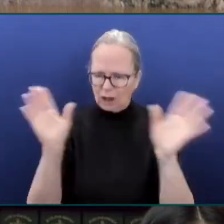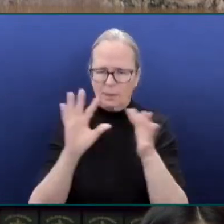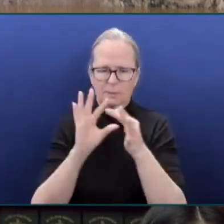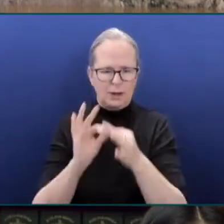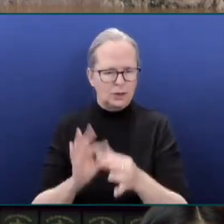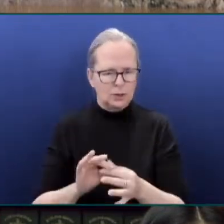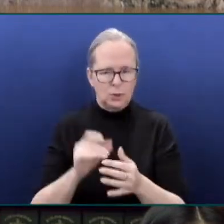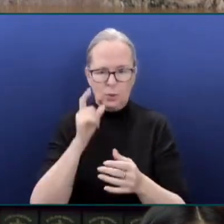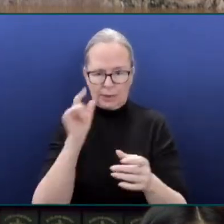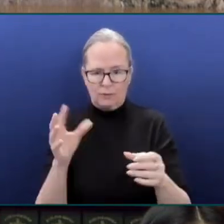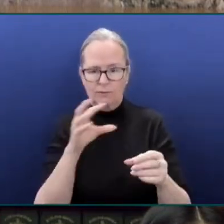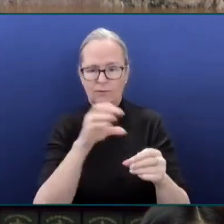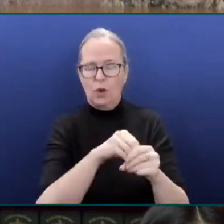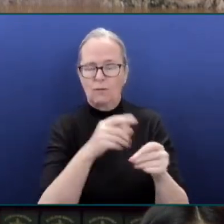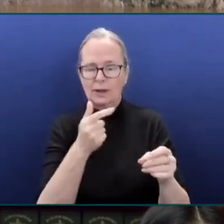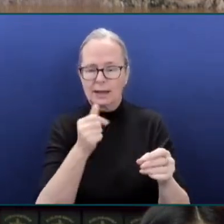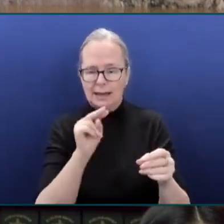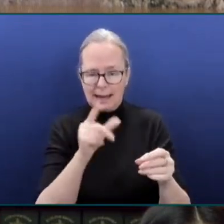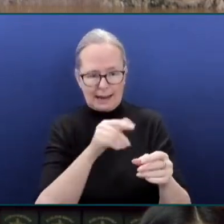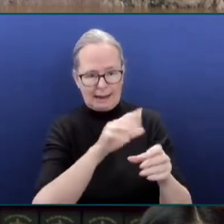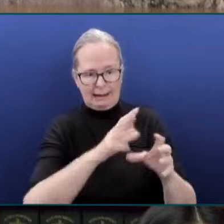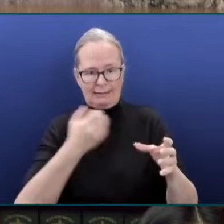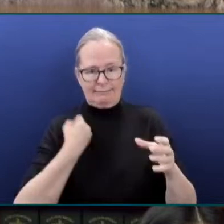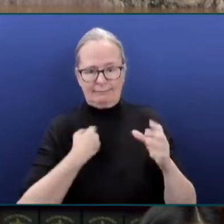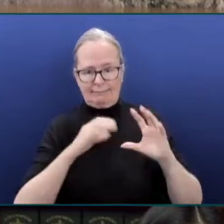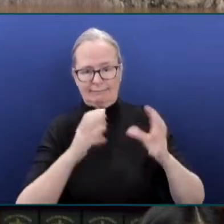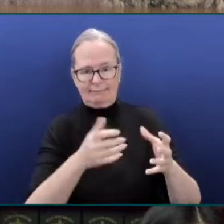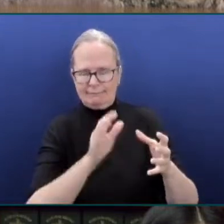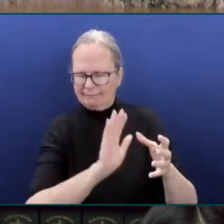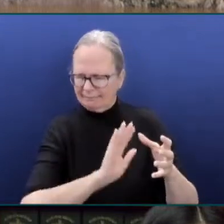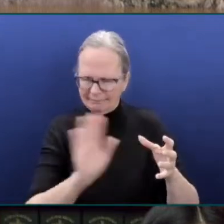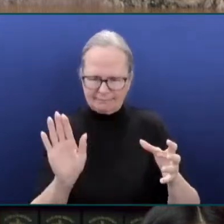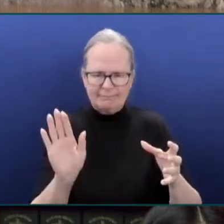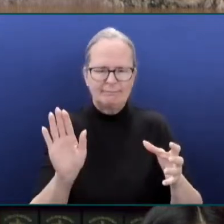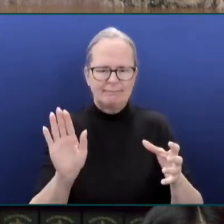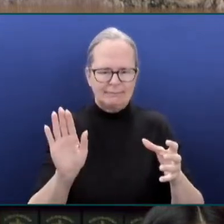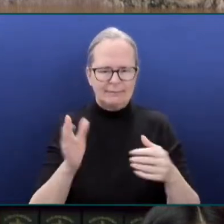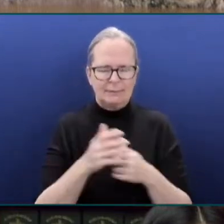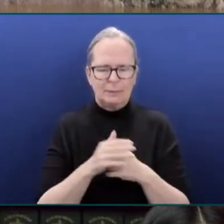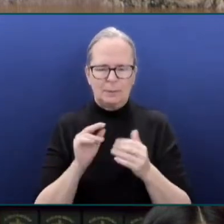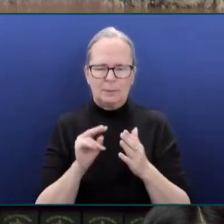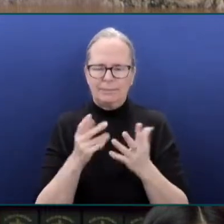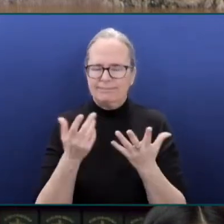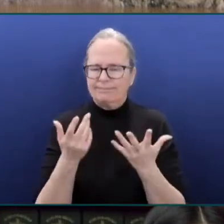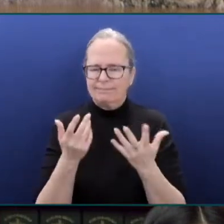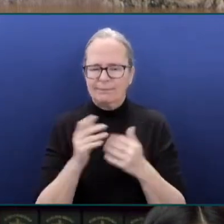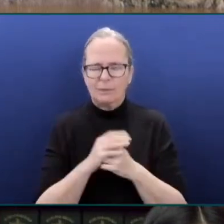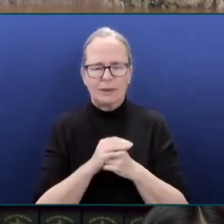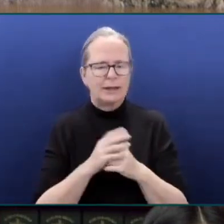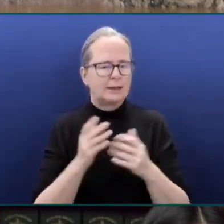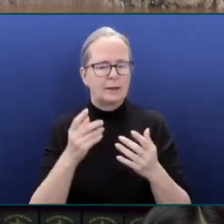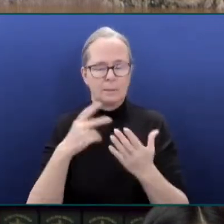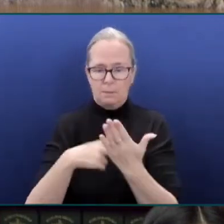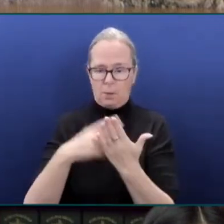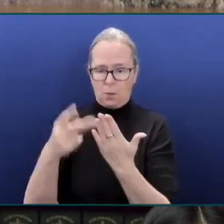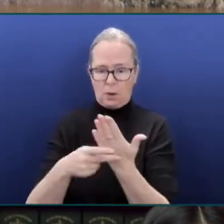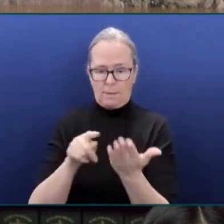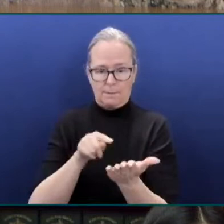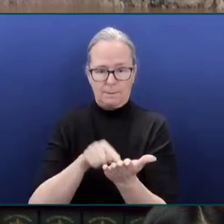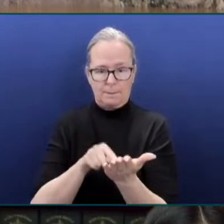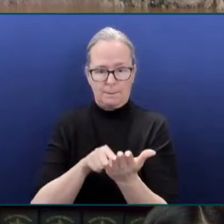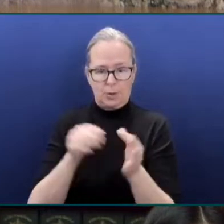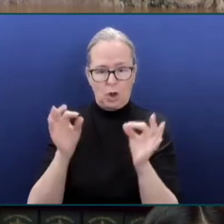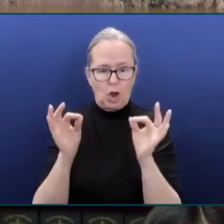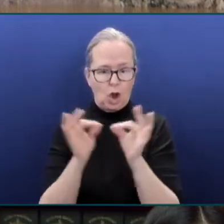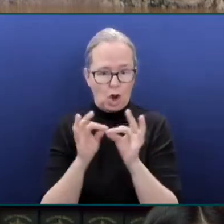to non-conviction-based forfeiture that would address legal issues, reduce program costs, and increase efficiency. The